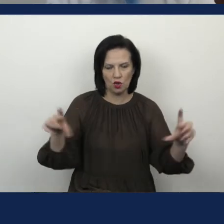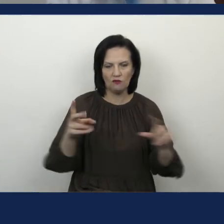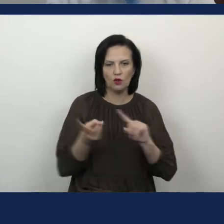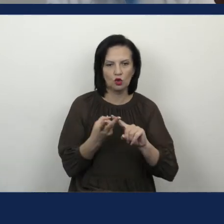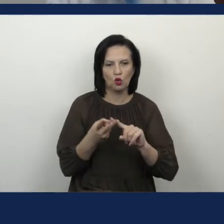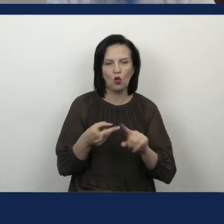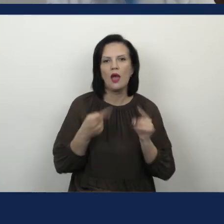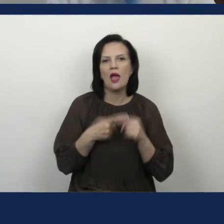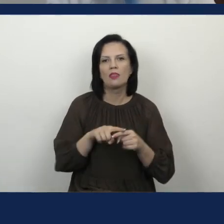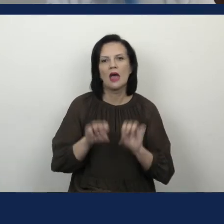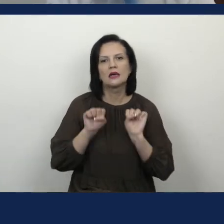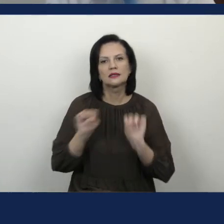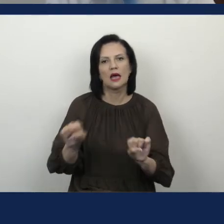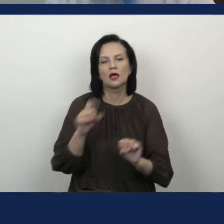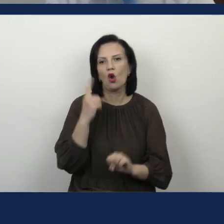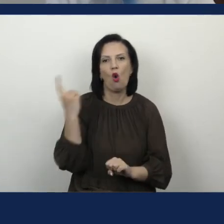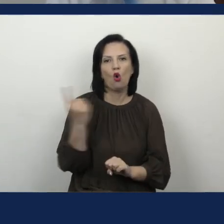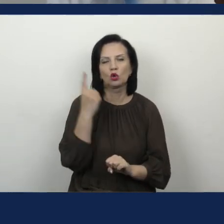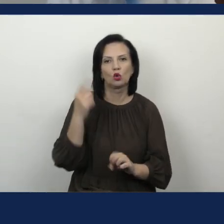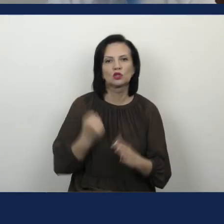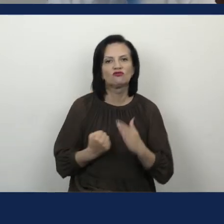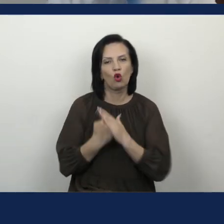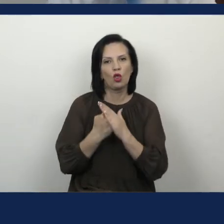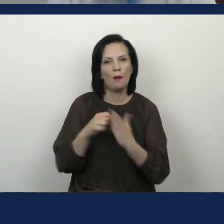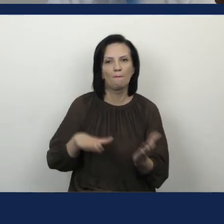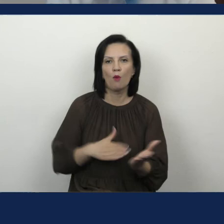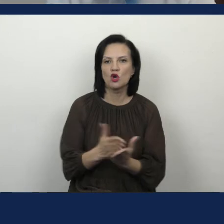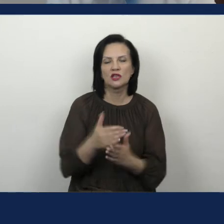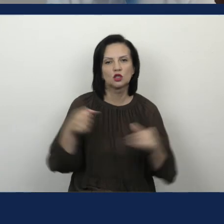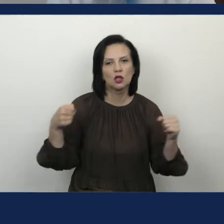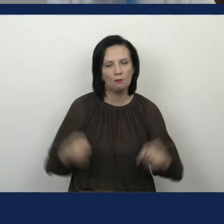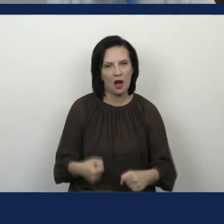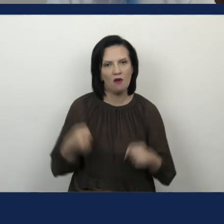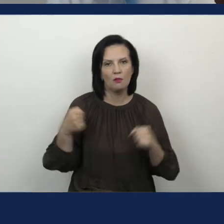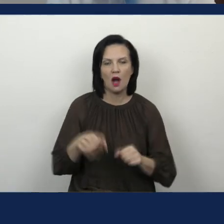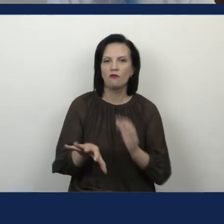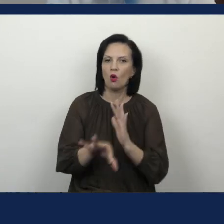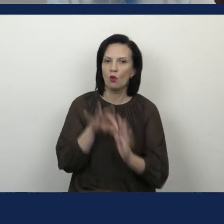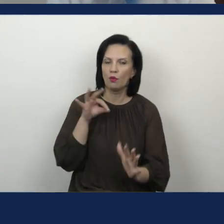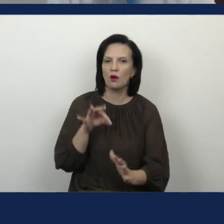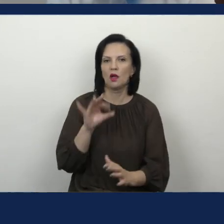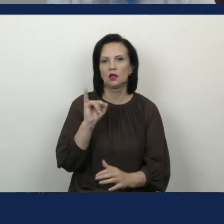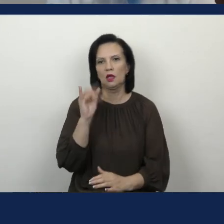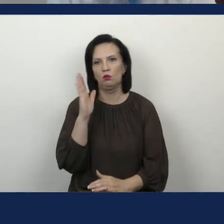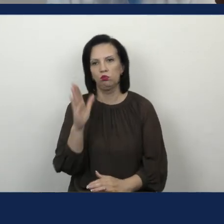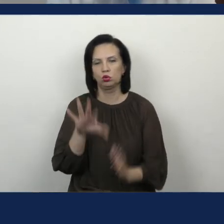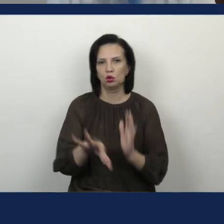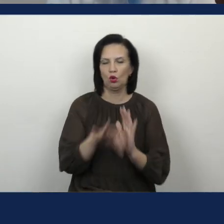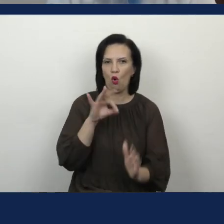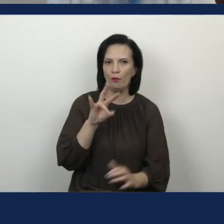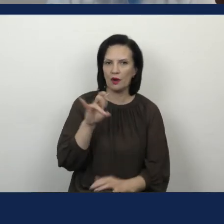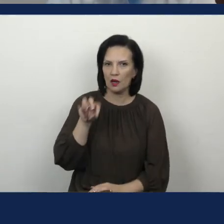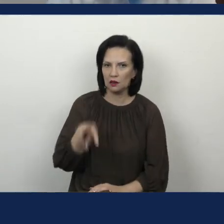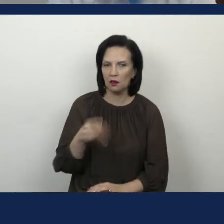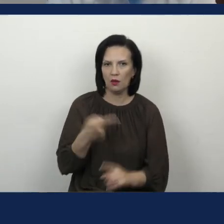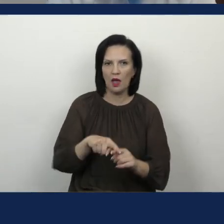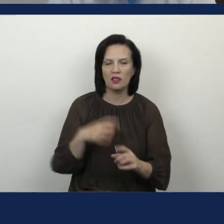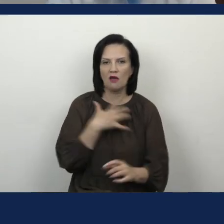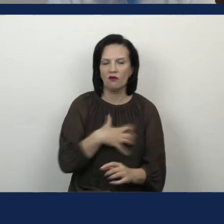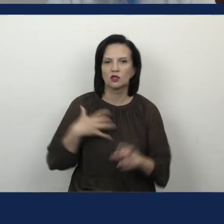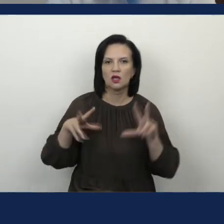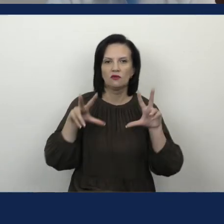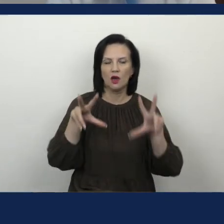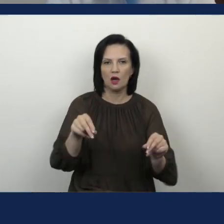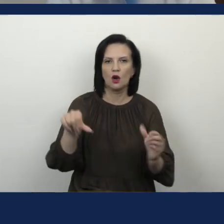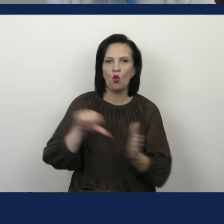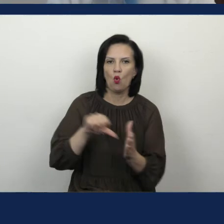is required. Second is protection of one of the fundamental political rights, the right to elect and to be elected. That's